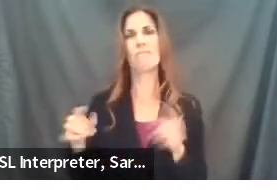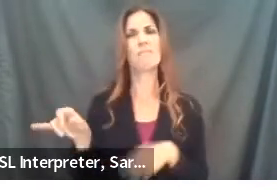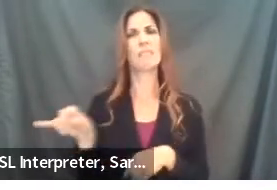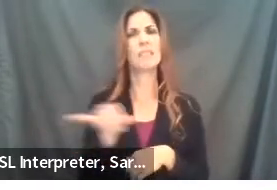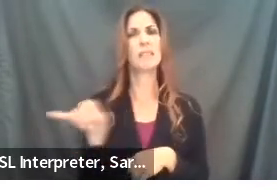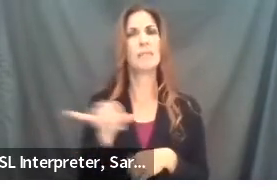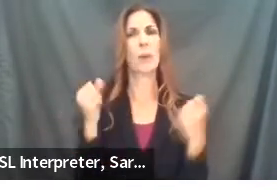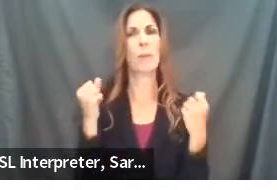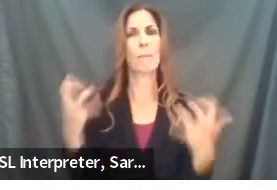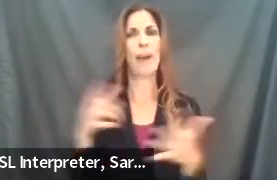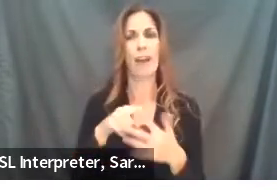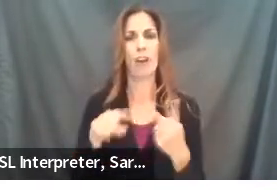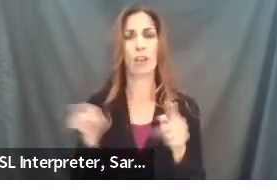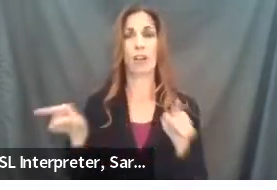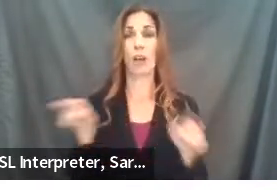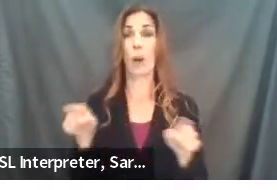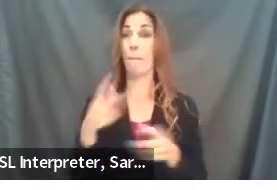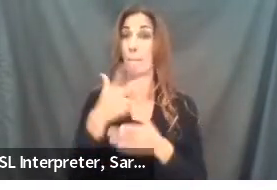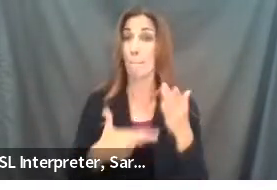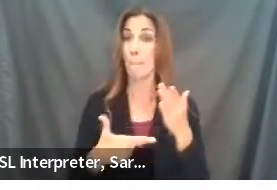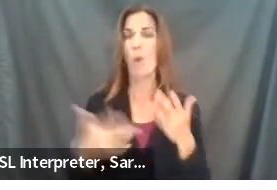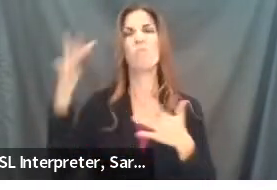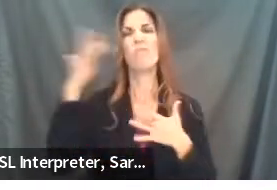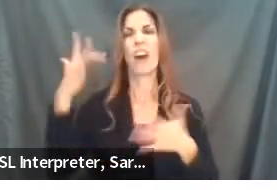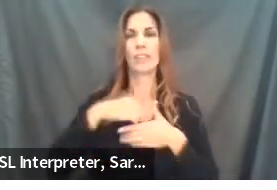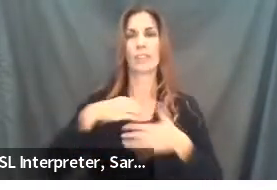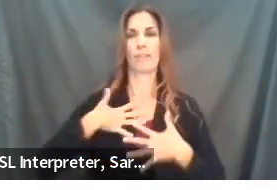are respiratory viruses,